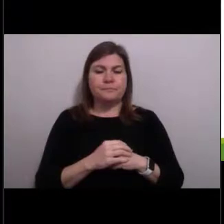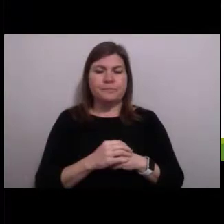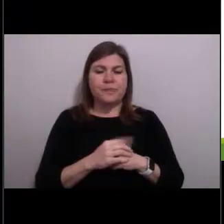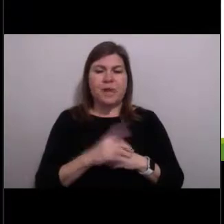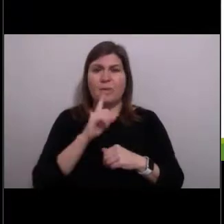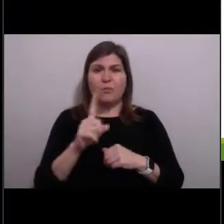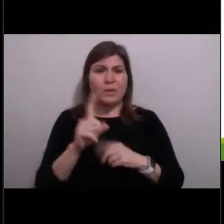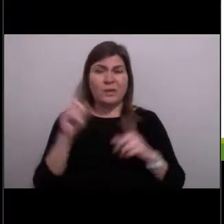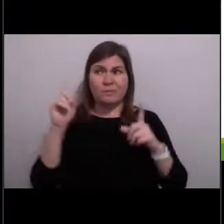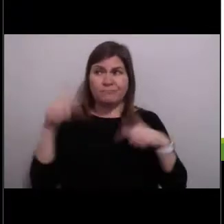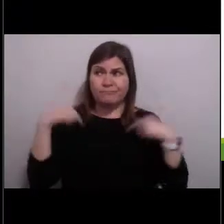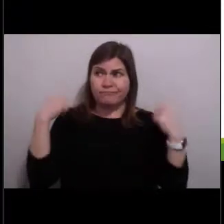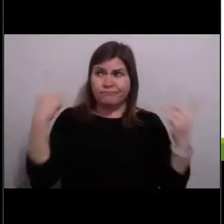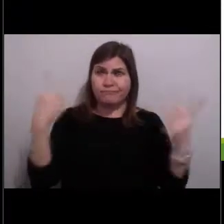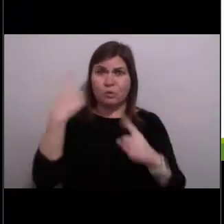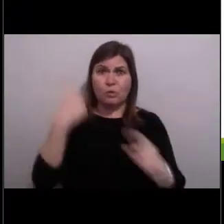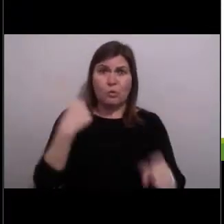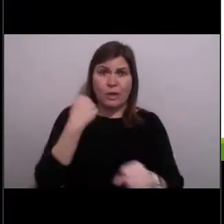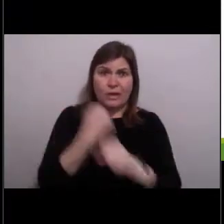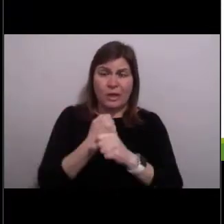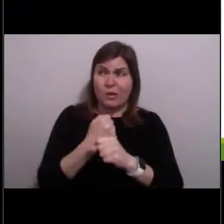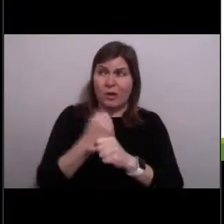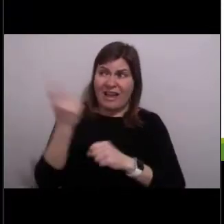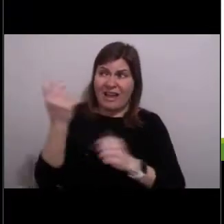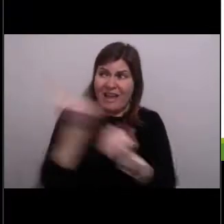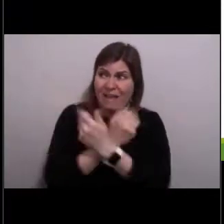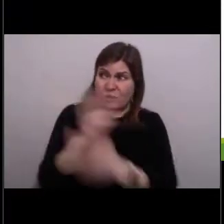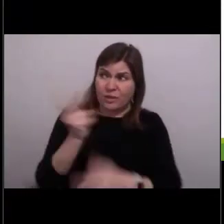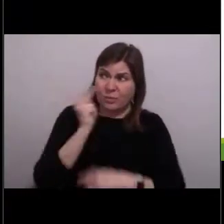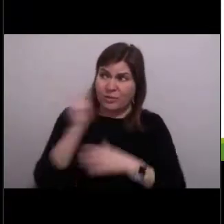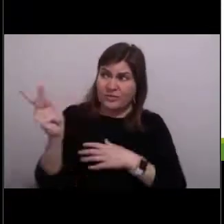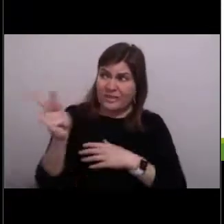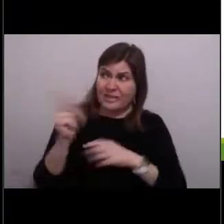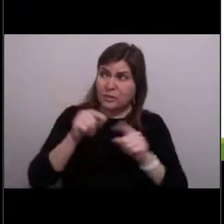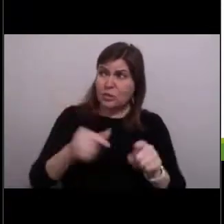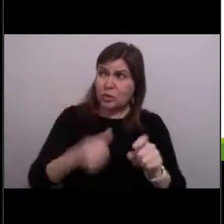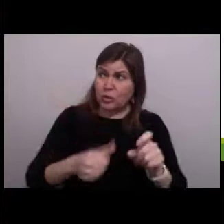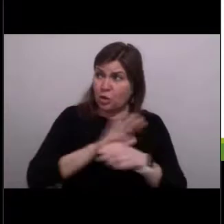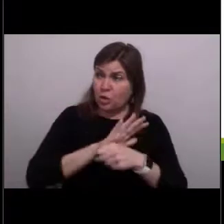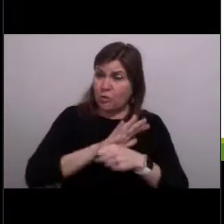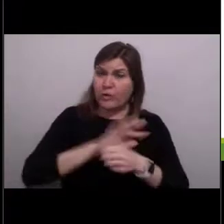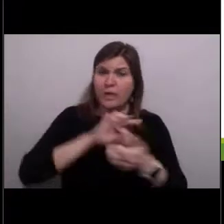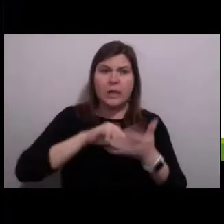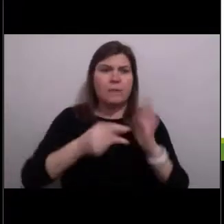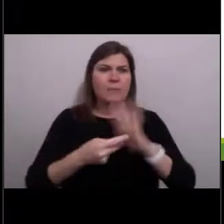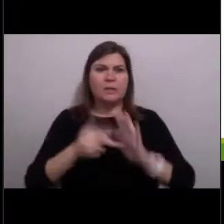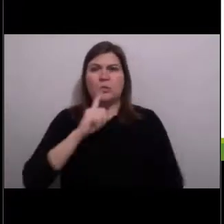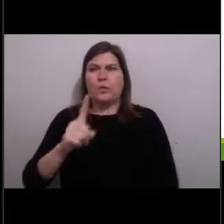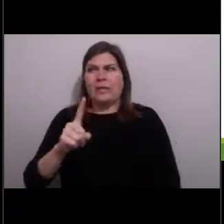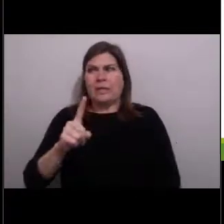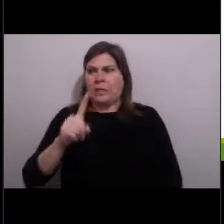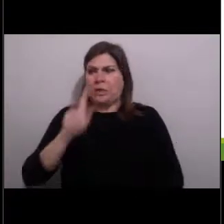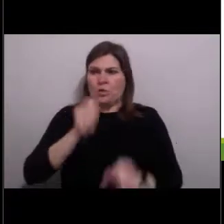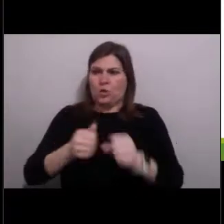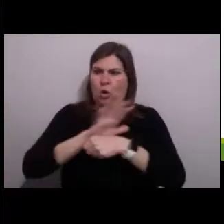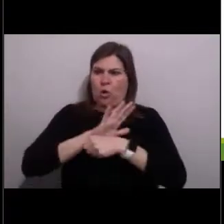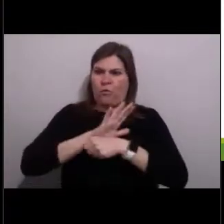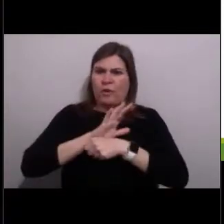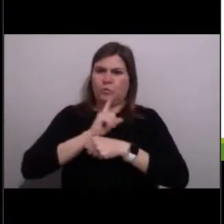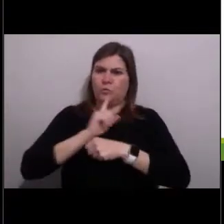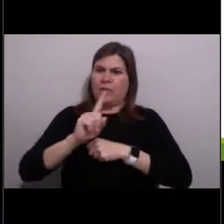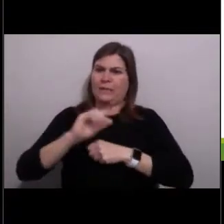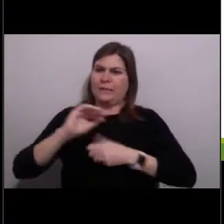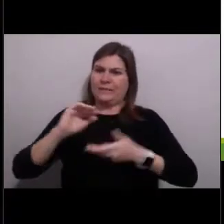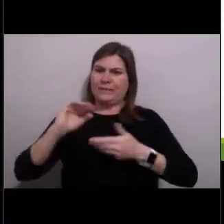an exacerbation of systems problems, the staffing, the mix of staffing, the focus, the model of care that have just